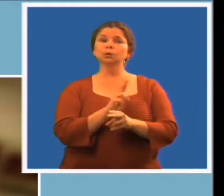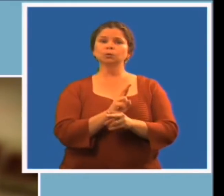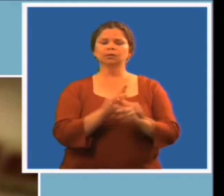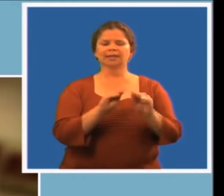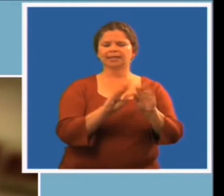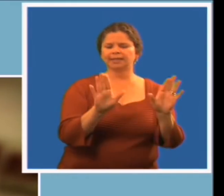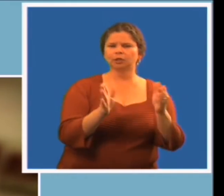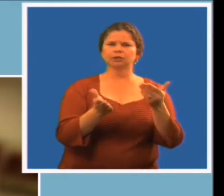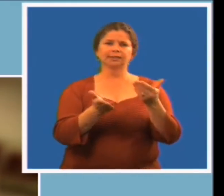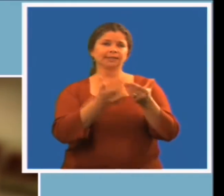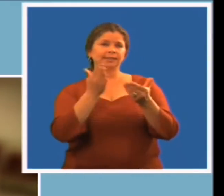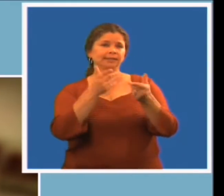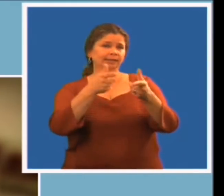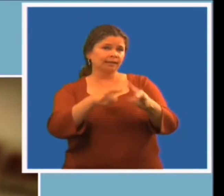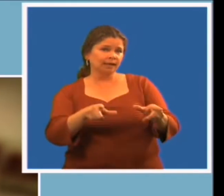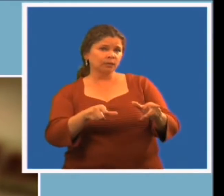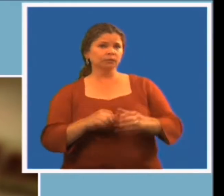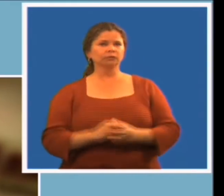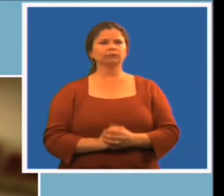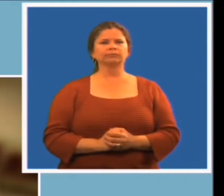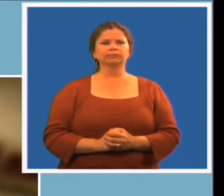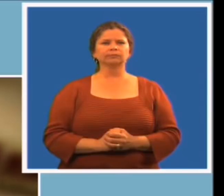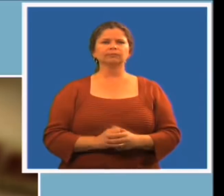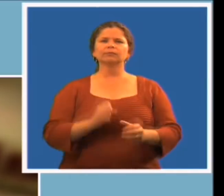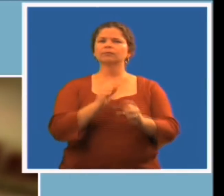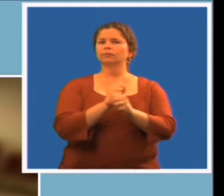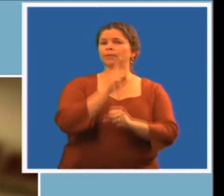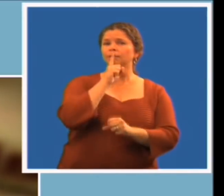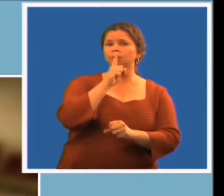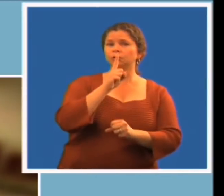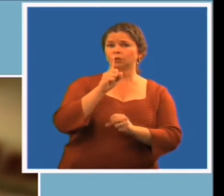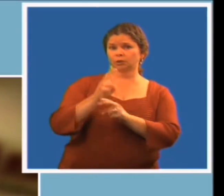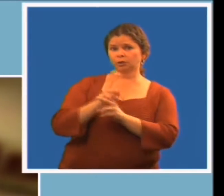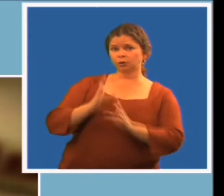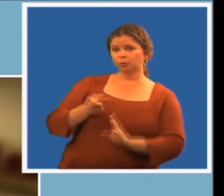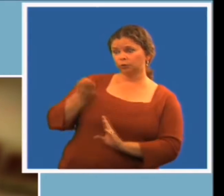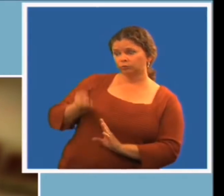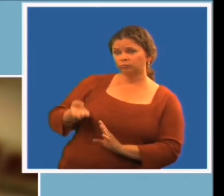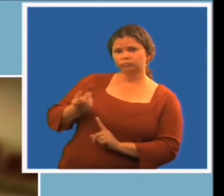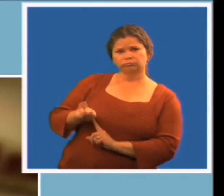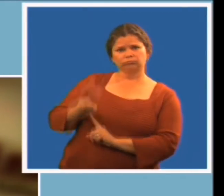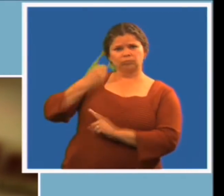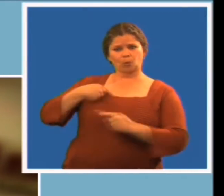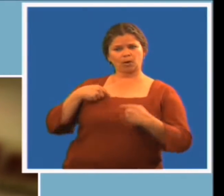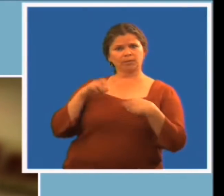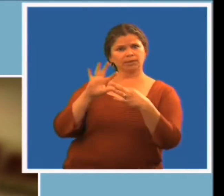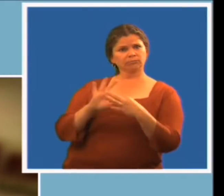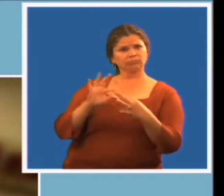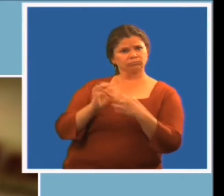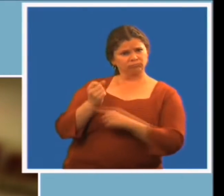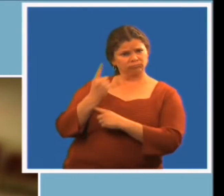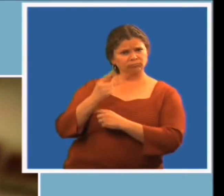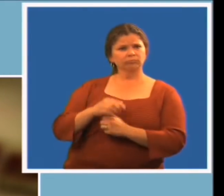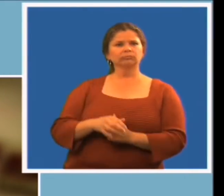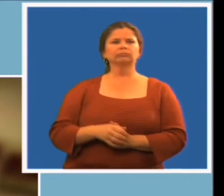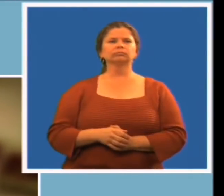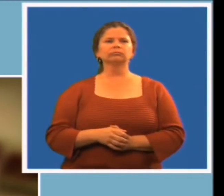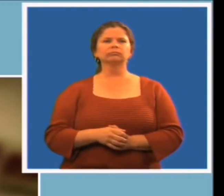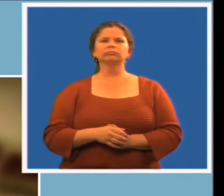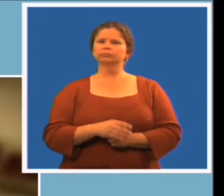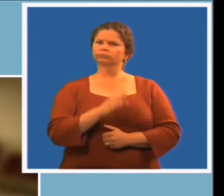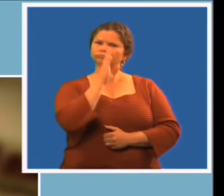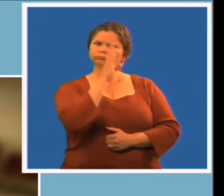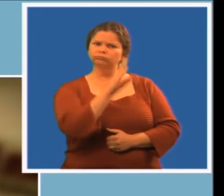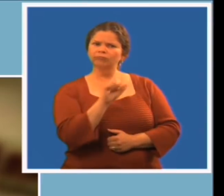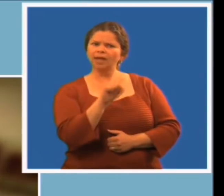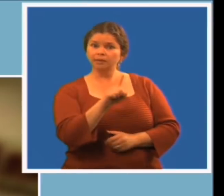plain language. Make sure the customer understands what you've said. Be direct and ask, Do you